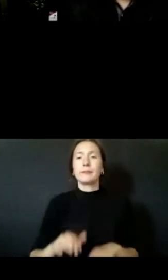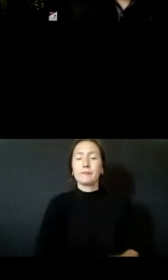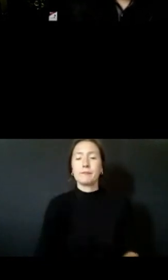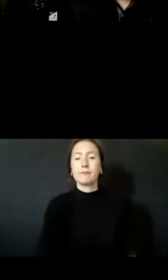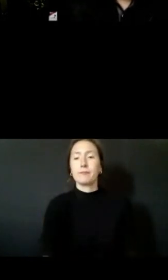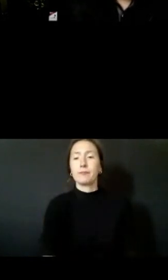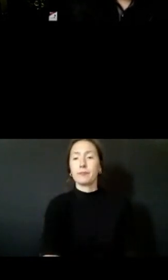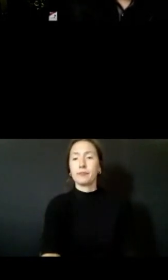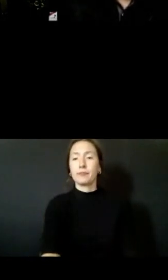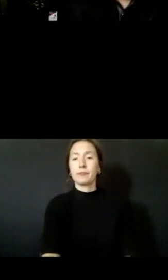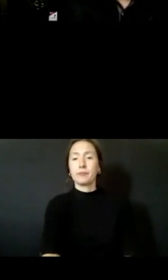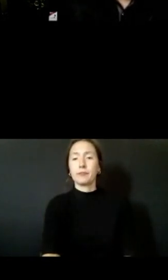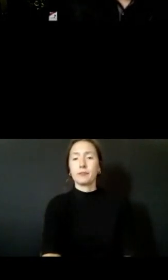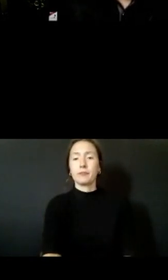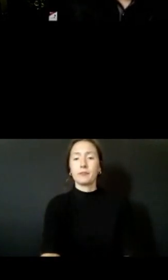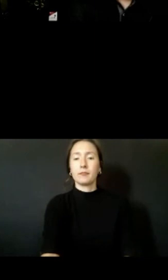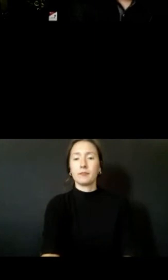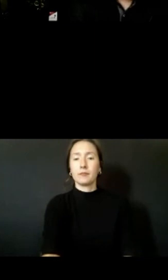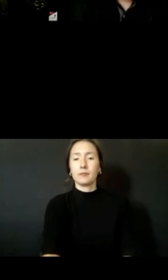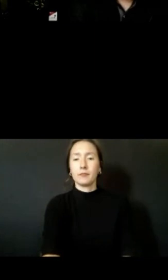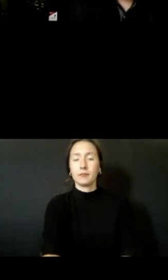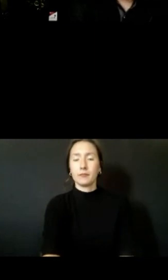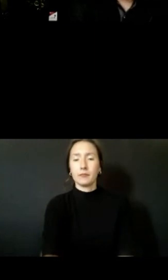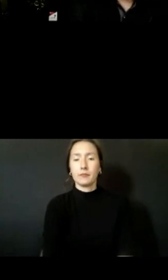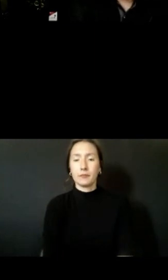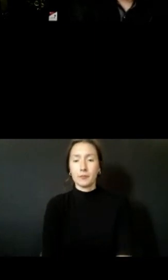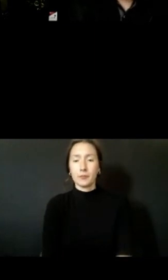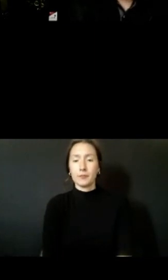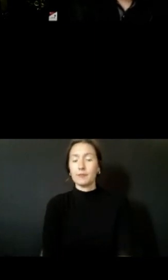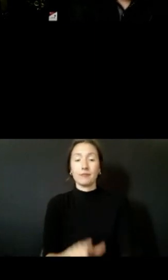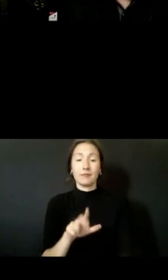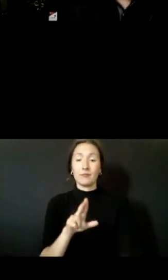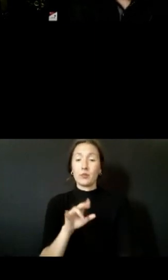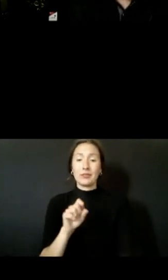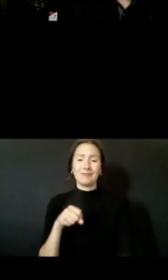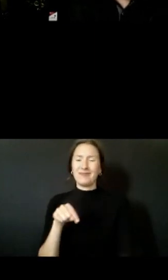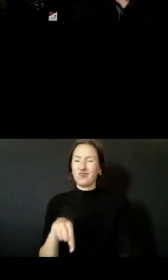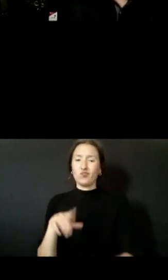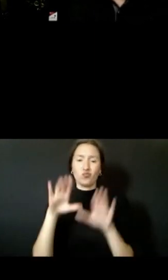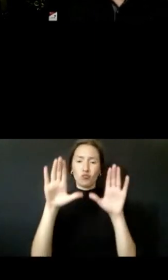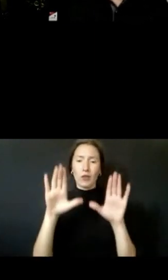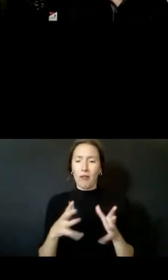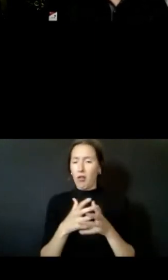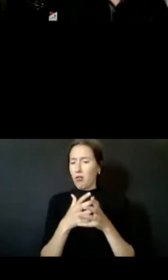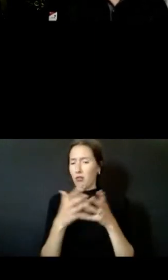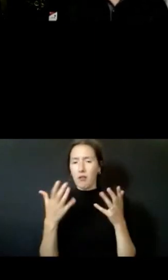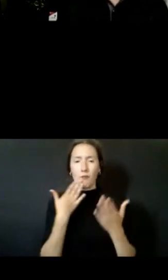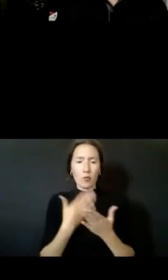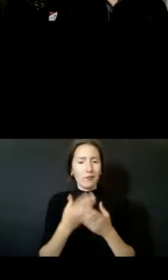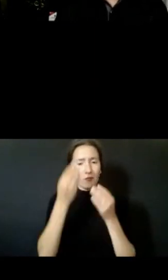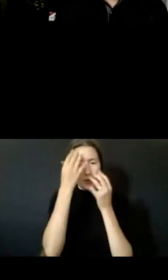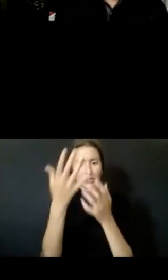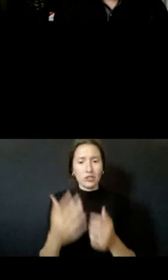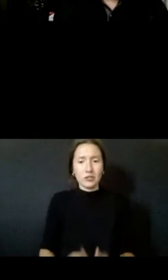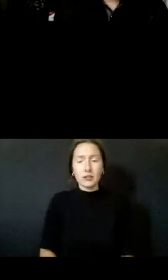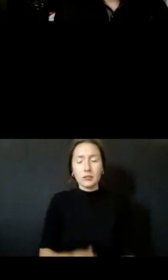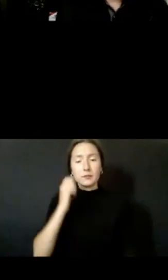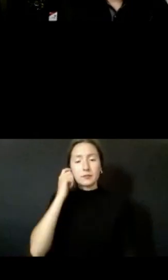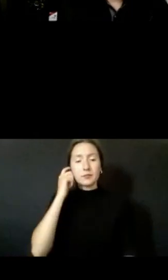that some people are posting some other UDL resources in the chat, so that's great. Thank you. Oh yeah, very very nice.